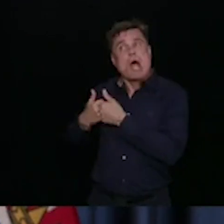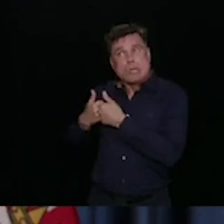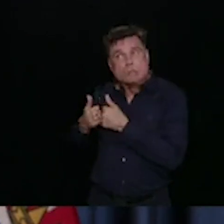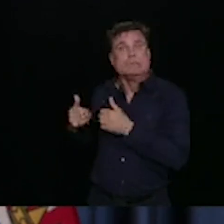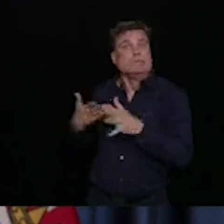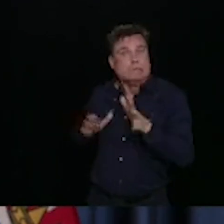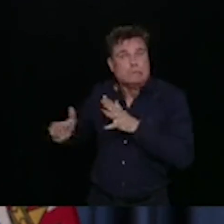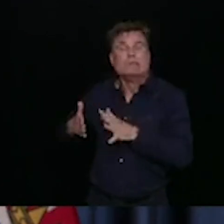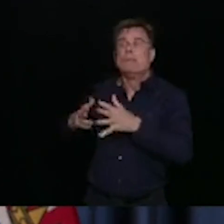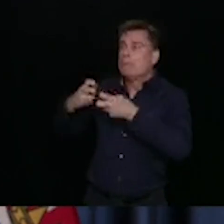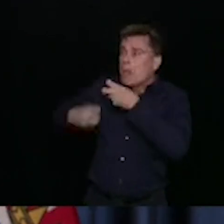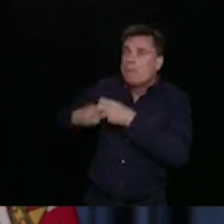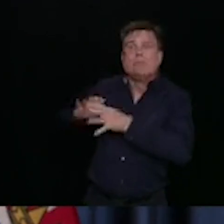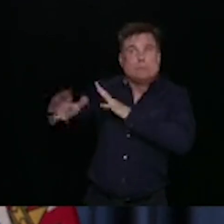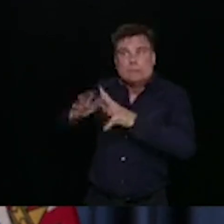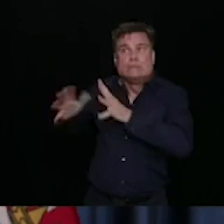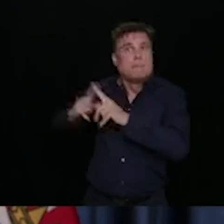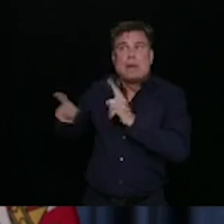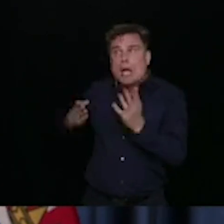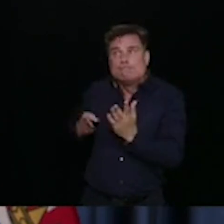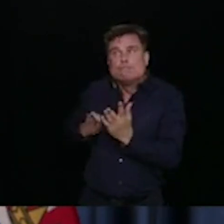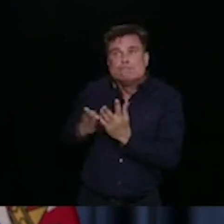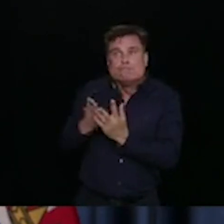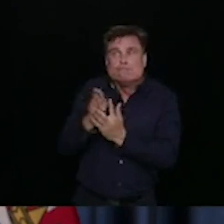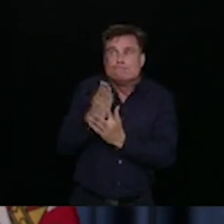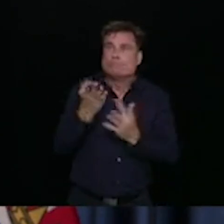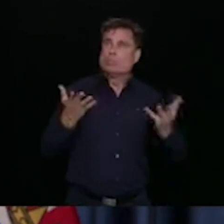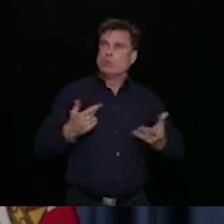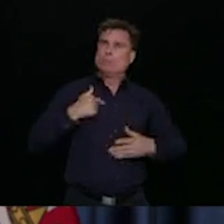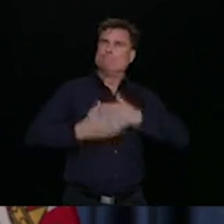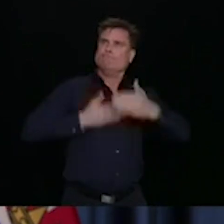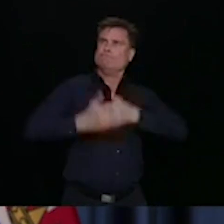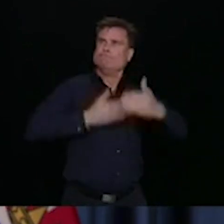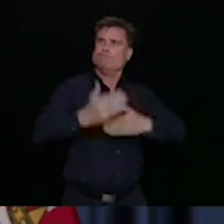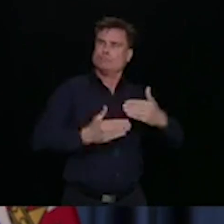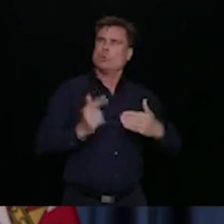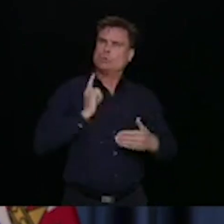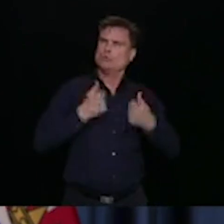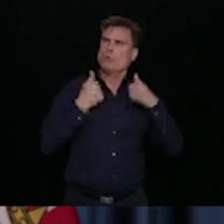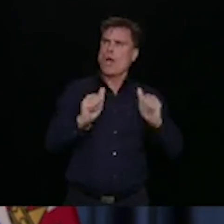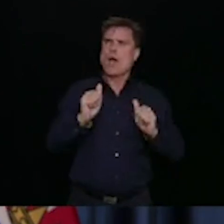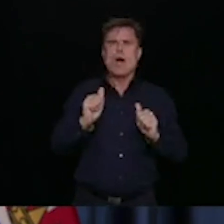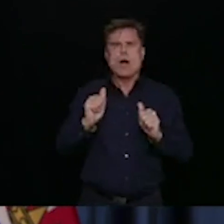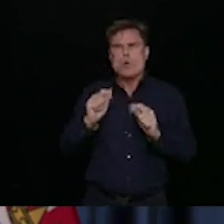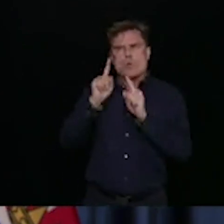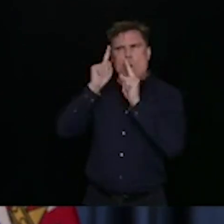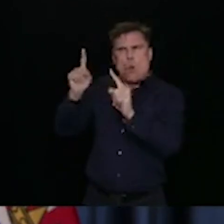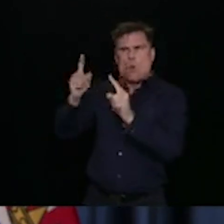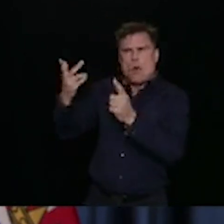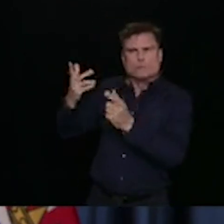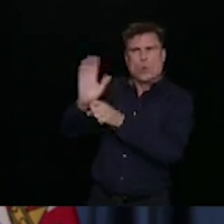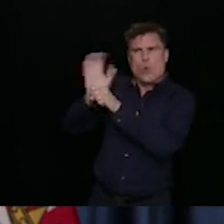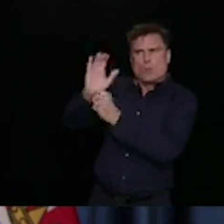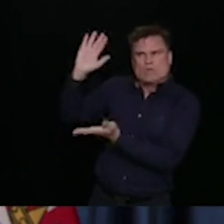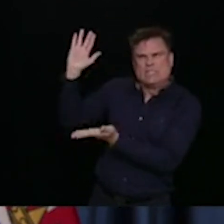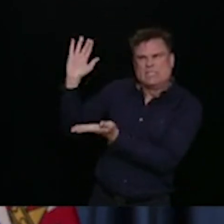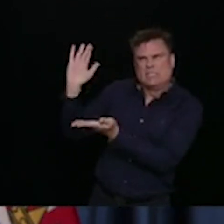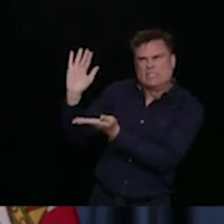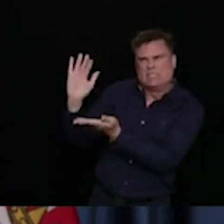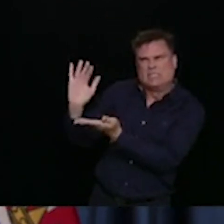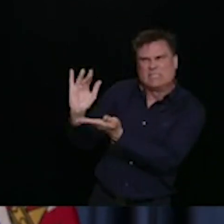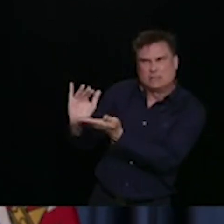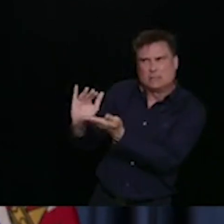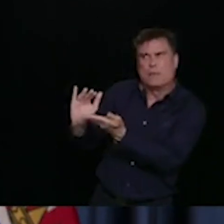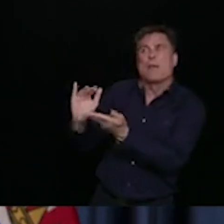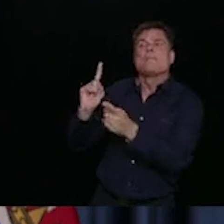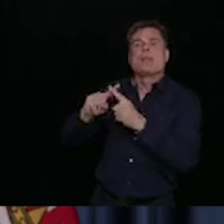out of the woods. COVID-19 is in British Columbia. We are doing our best to flatten the curve. We're taking advice from public health